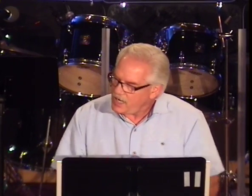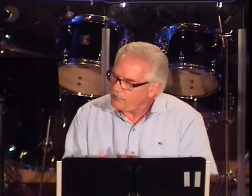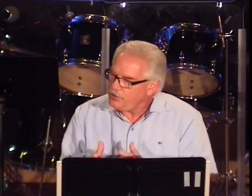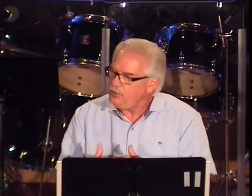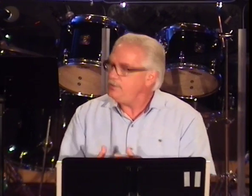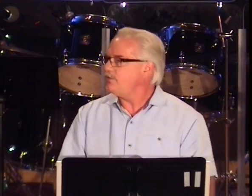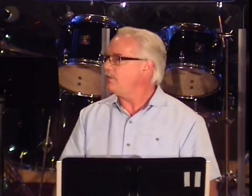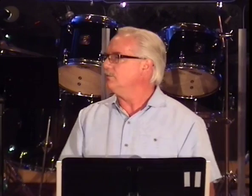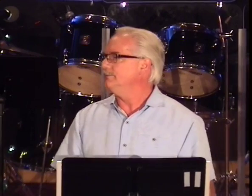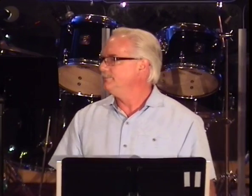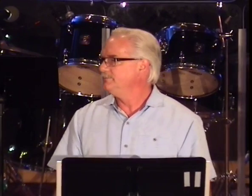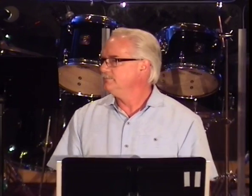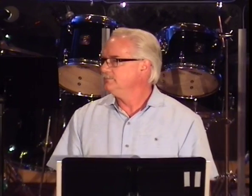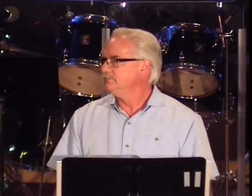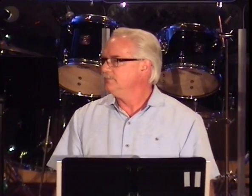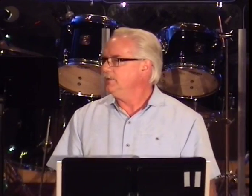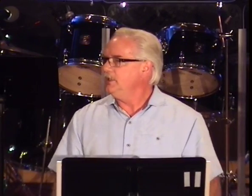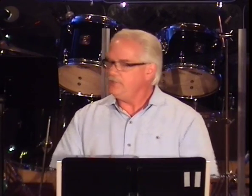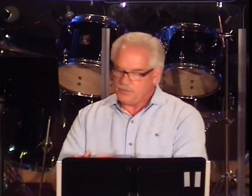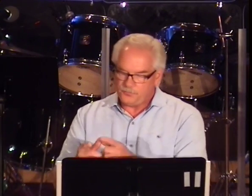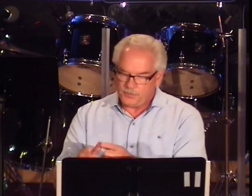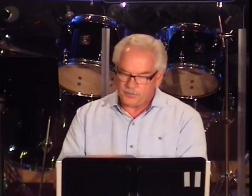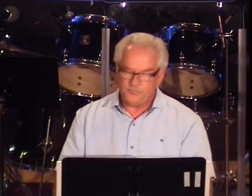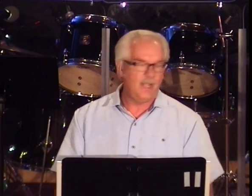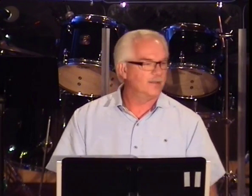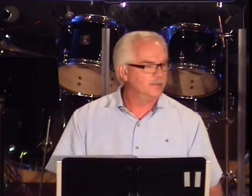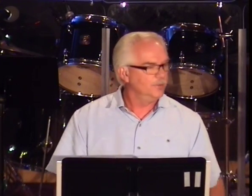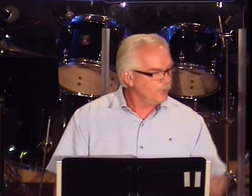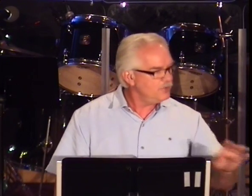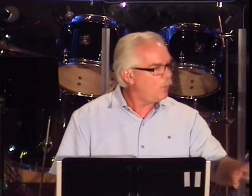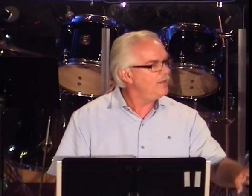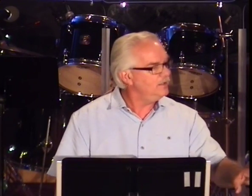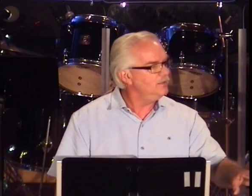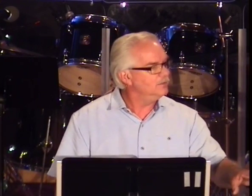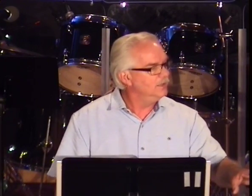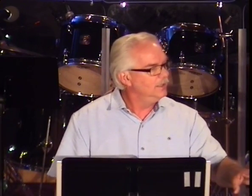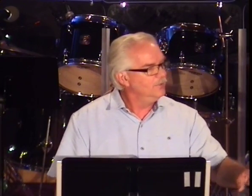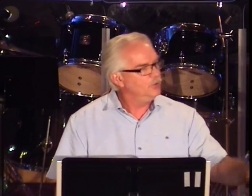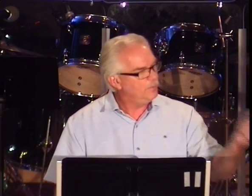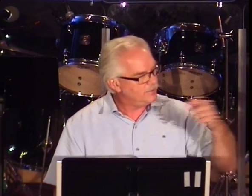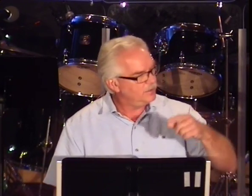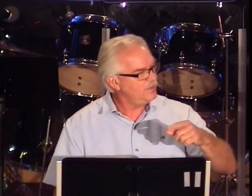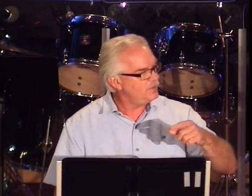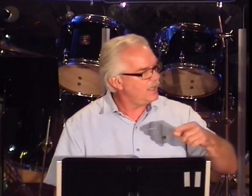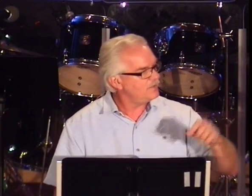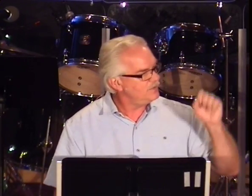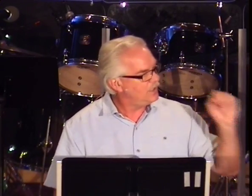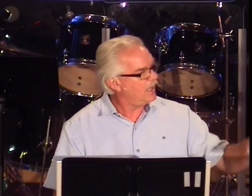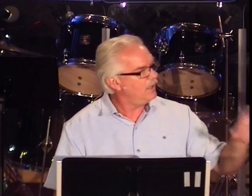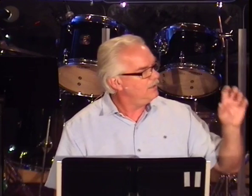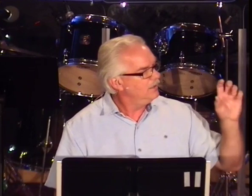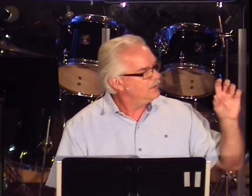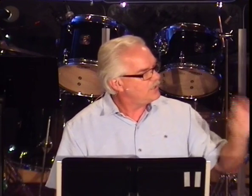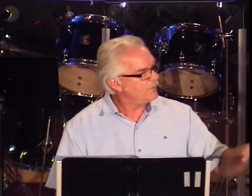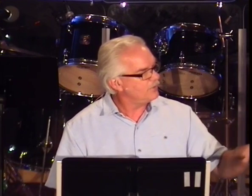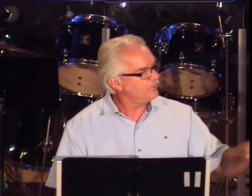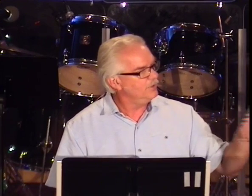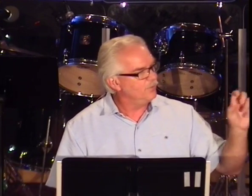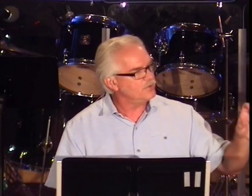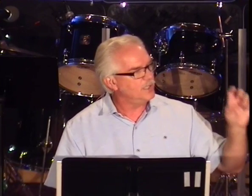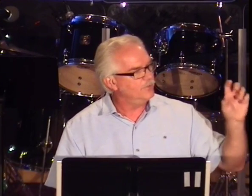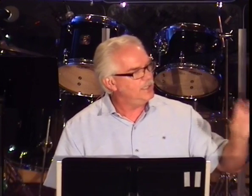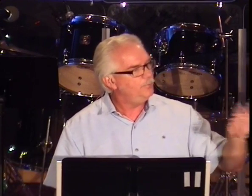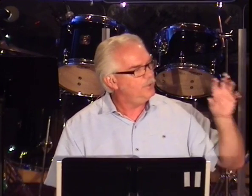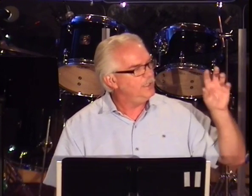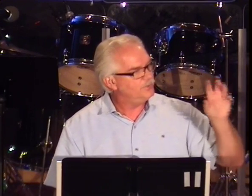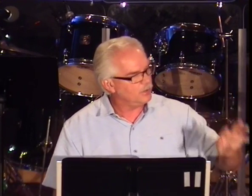You see, every human soul lives in fear of death. And the reason why they do, if you go back to Ecclesiastes, God, in chapter 3,